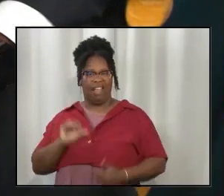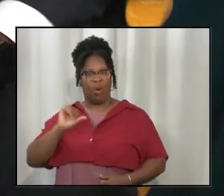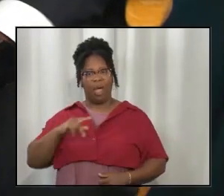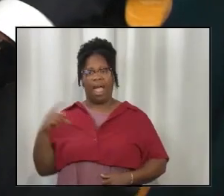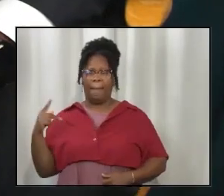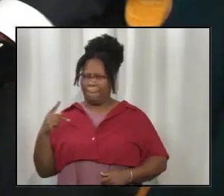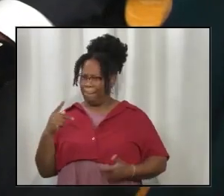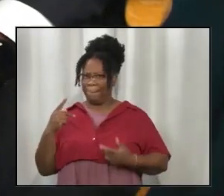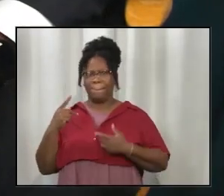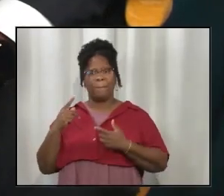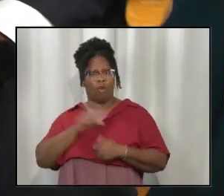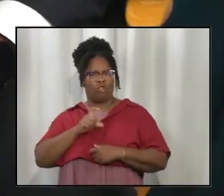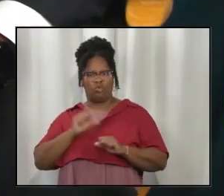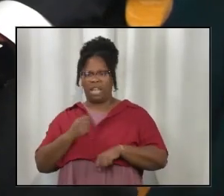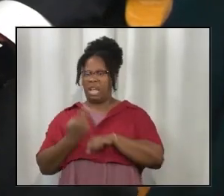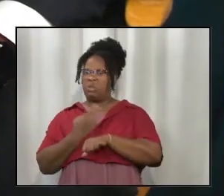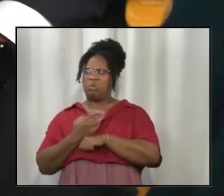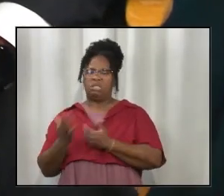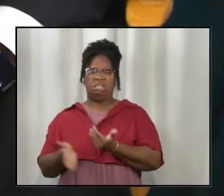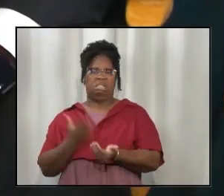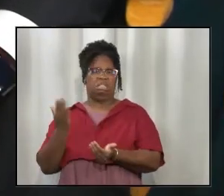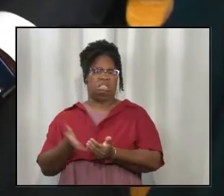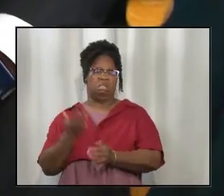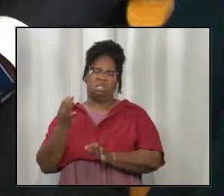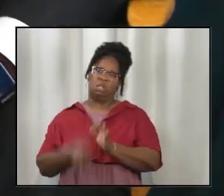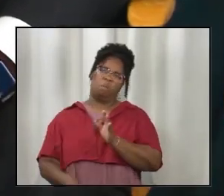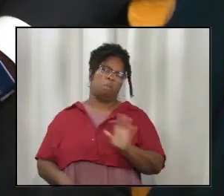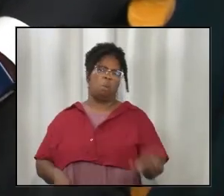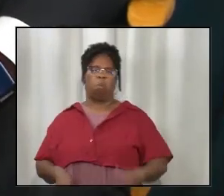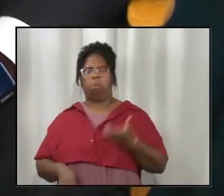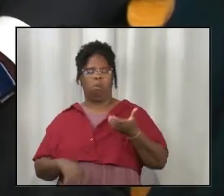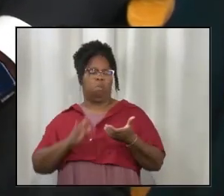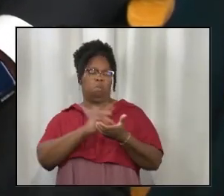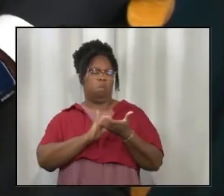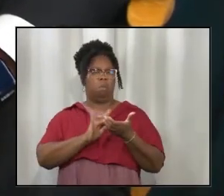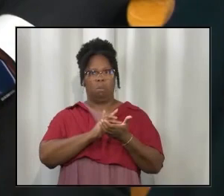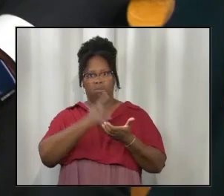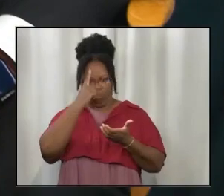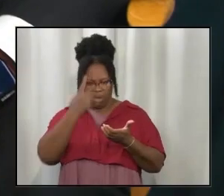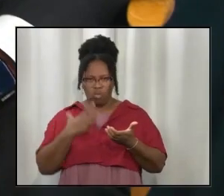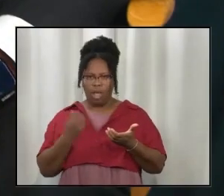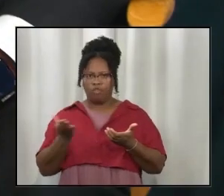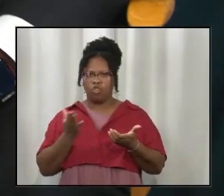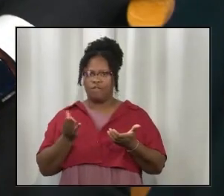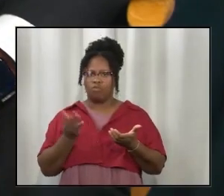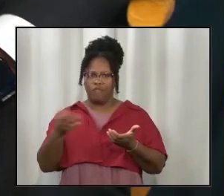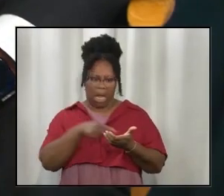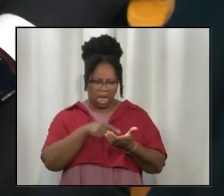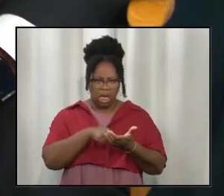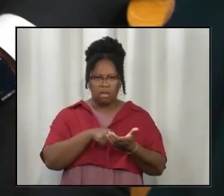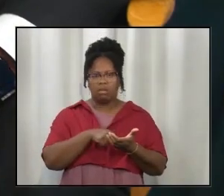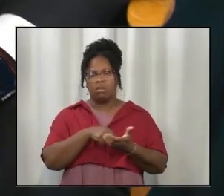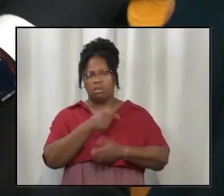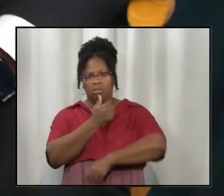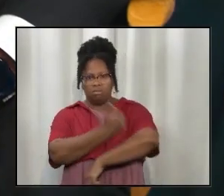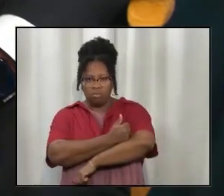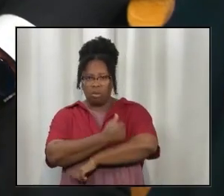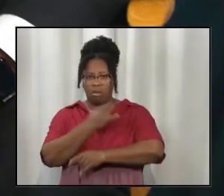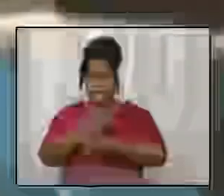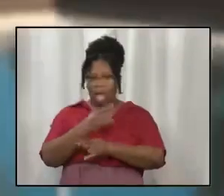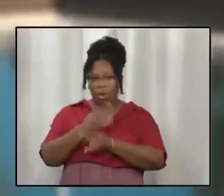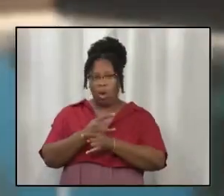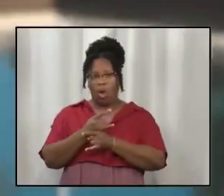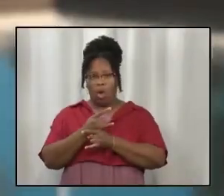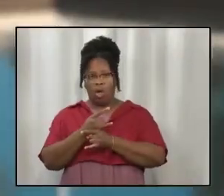up information so they have at their fingertips information about mental health services that are available locally, substance abuse services available